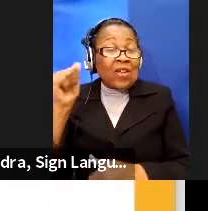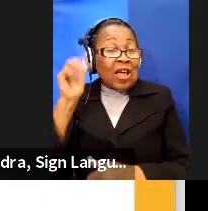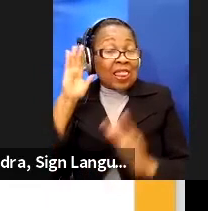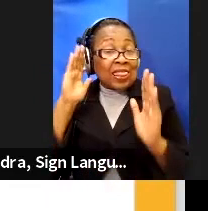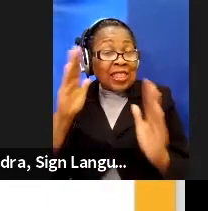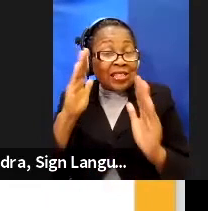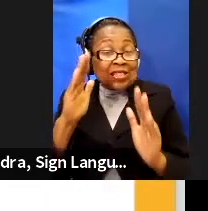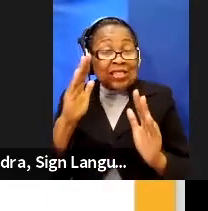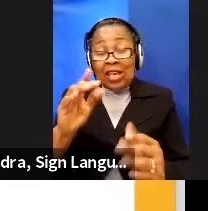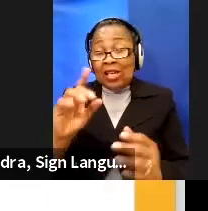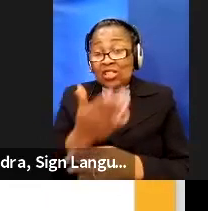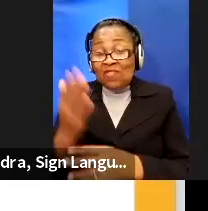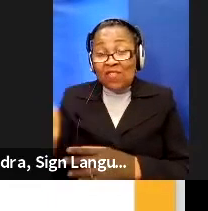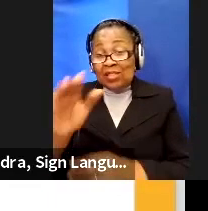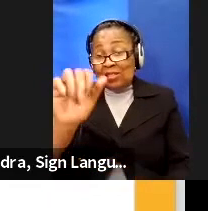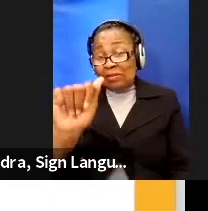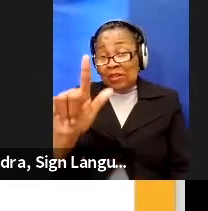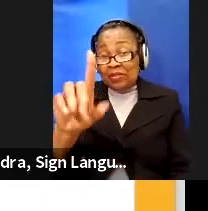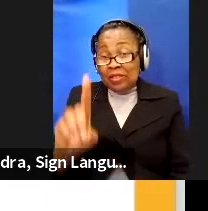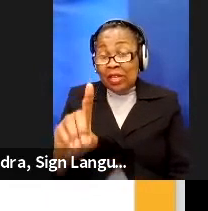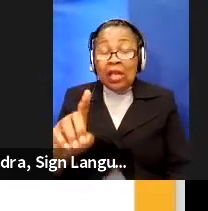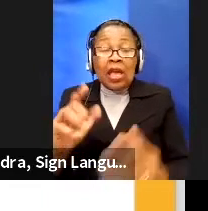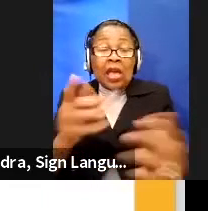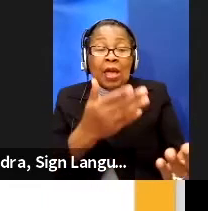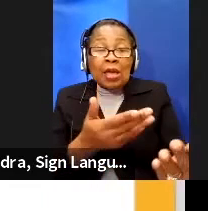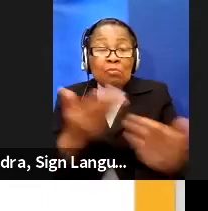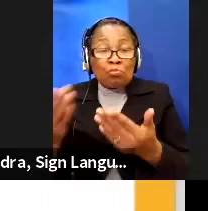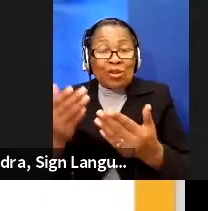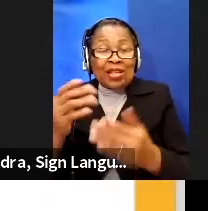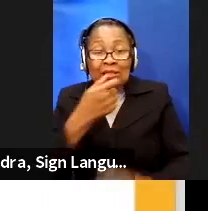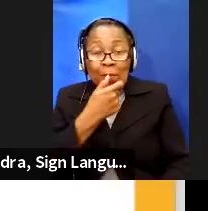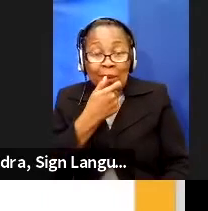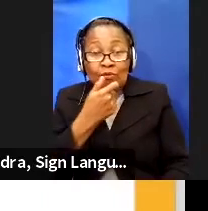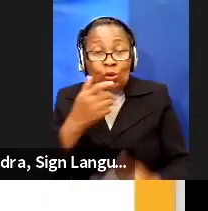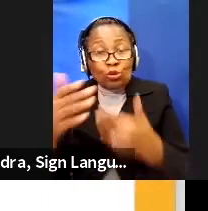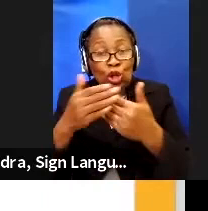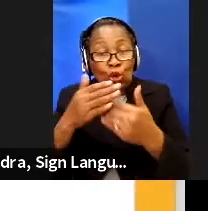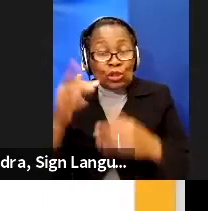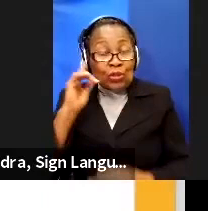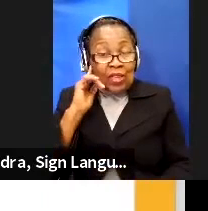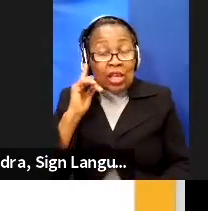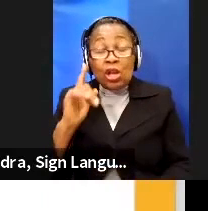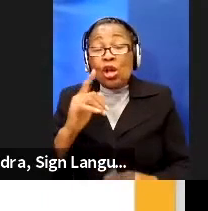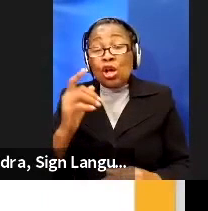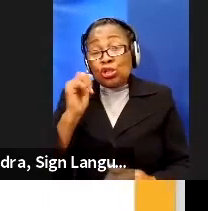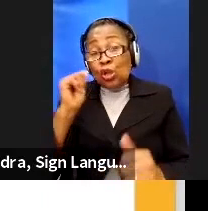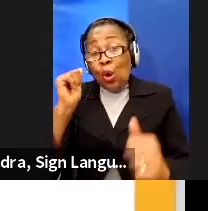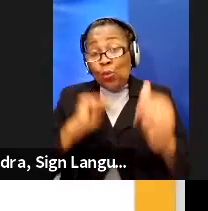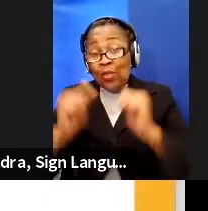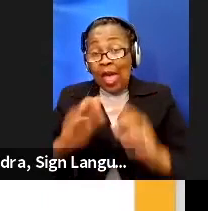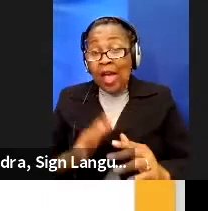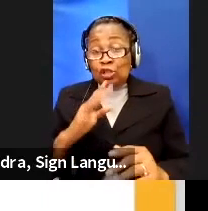it brings microphones closer to the person's ears. So an actor or a performer will talk into their microphone, and